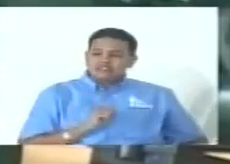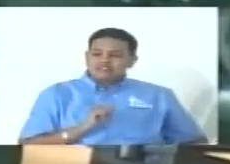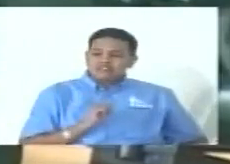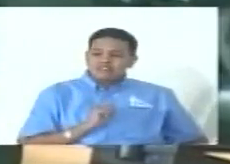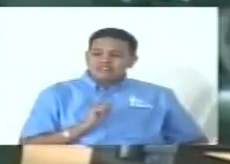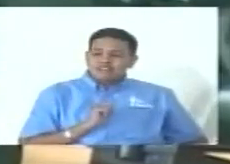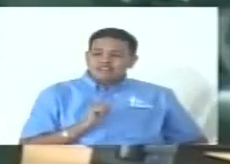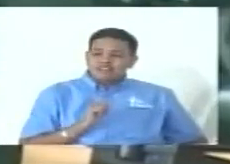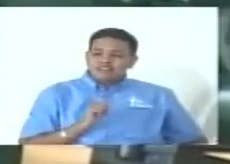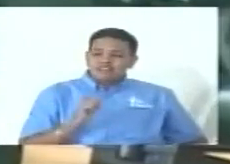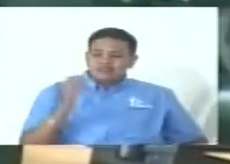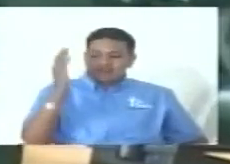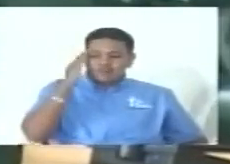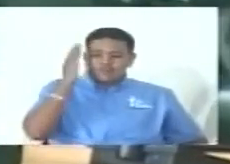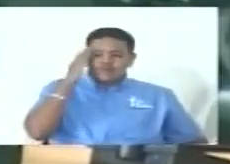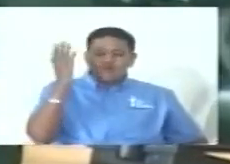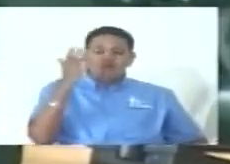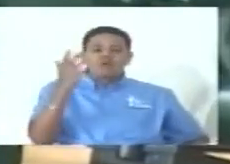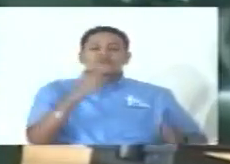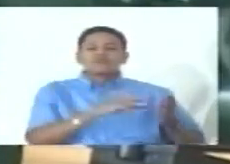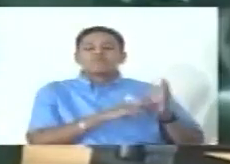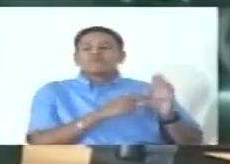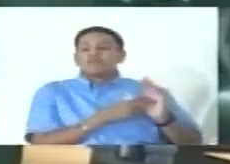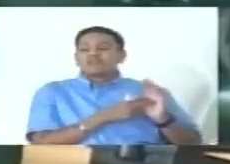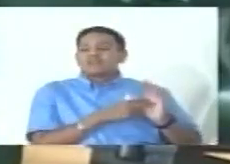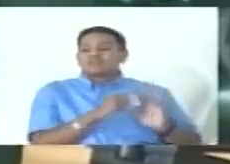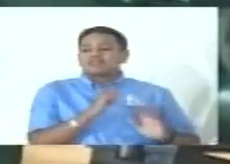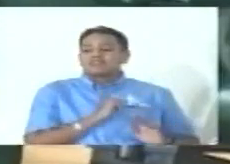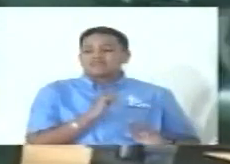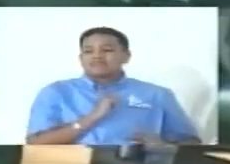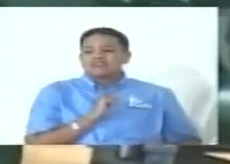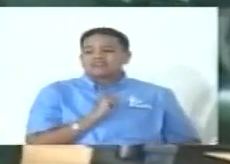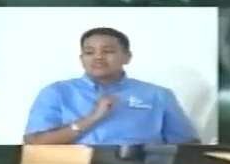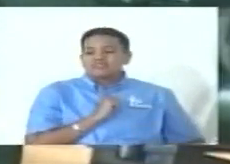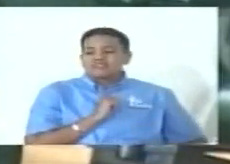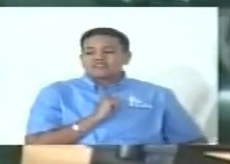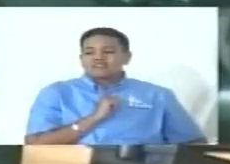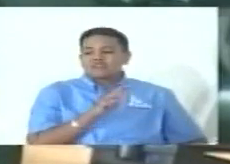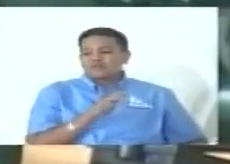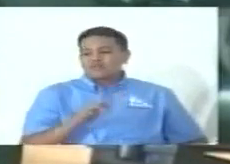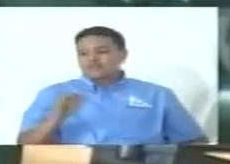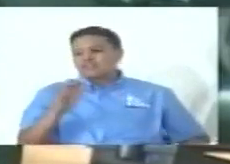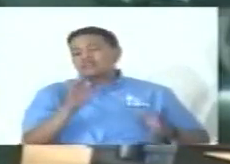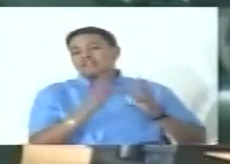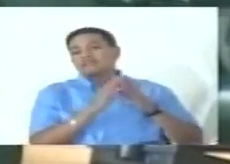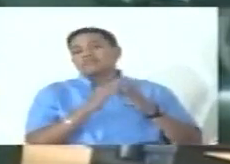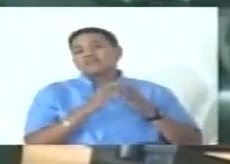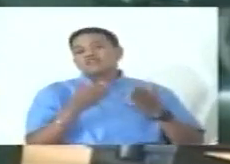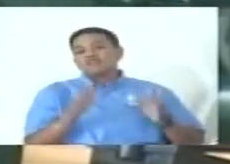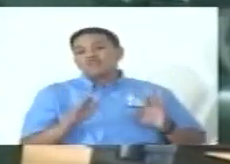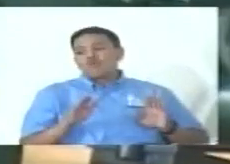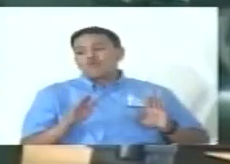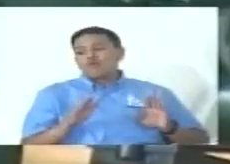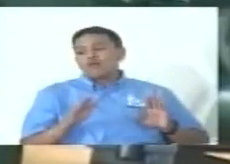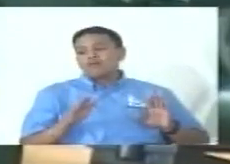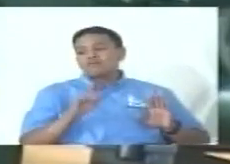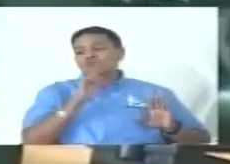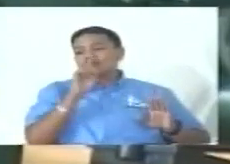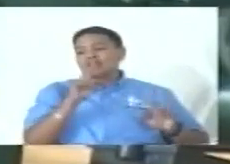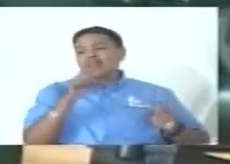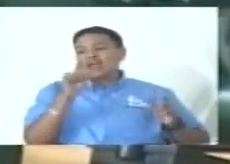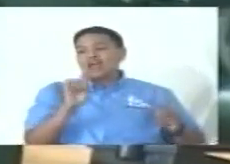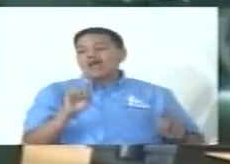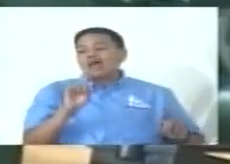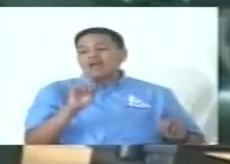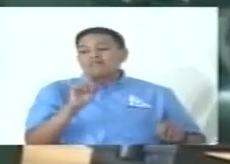knew what this meant. So I came out of the meeting room, and it so happened